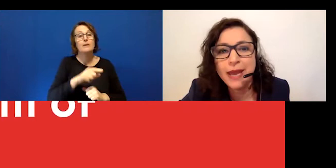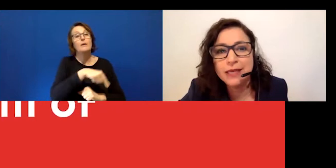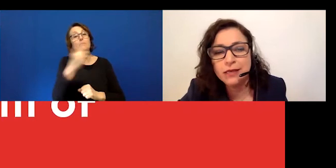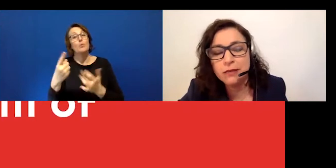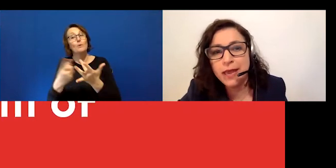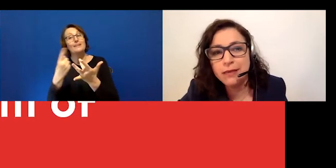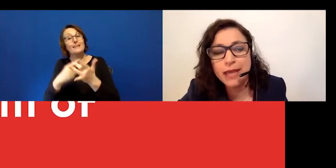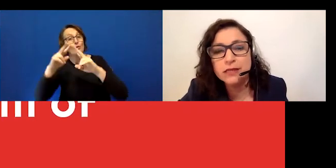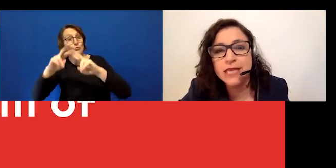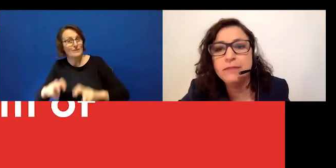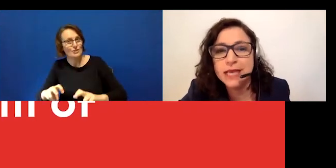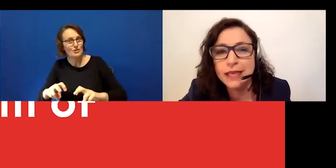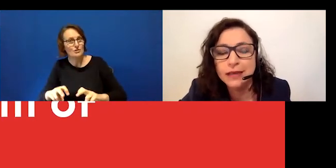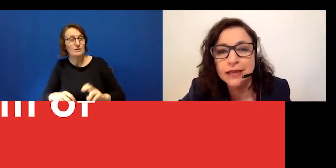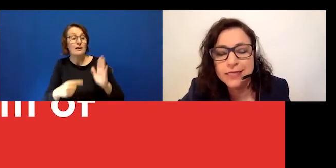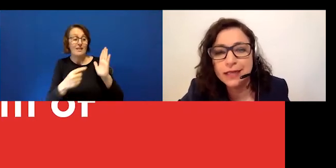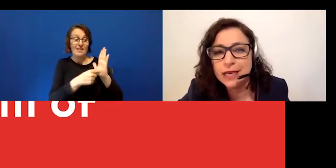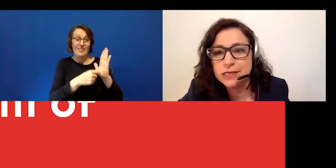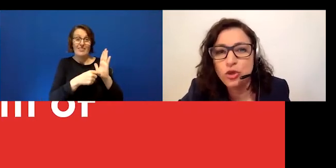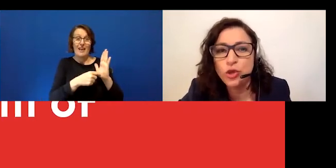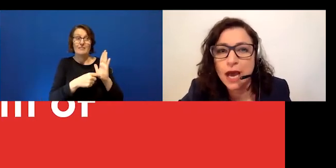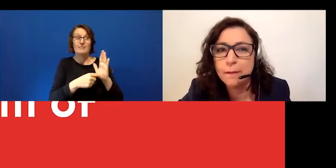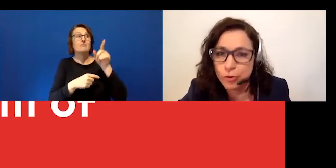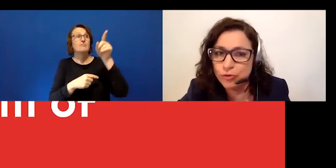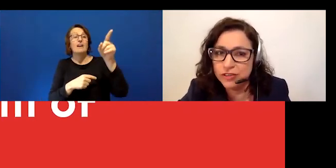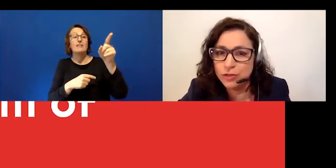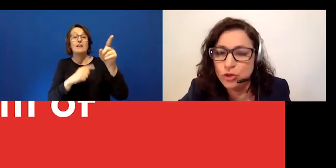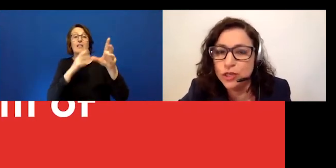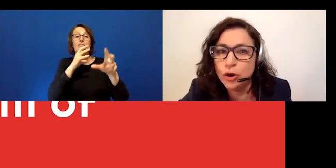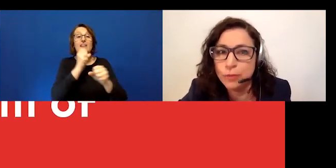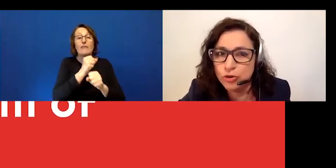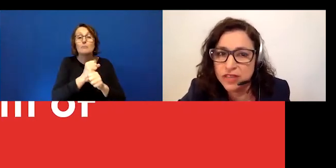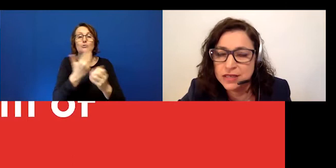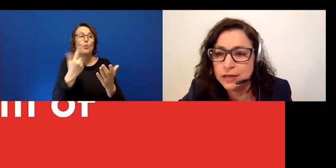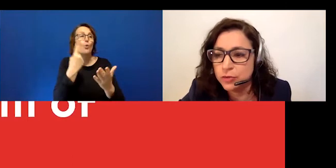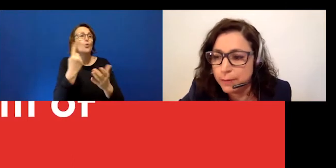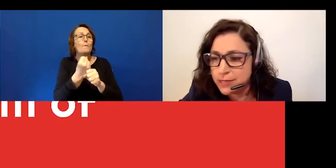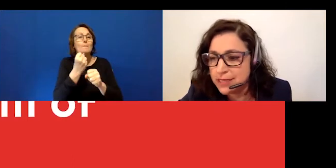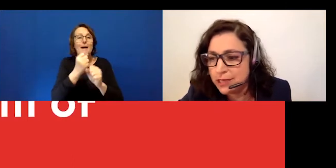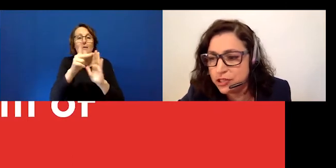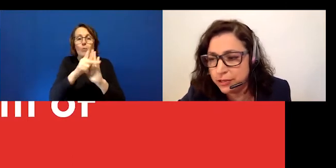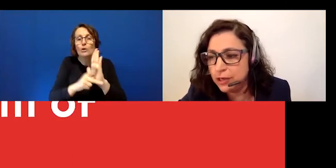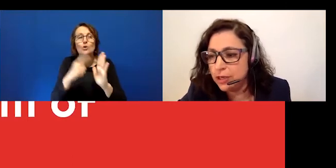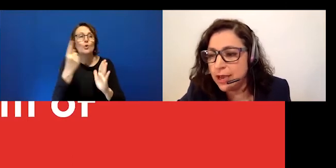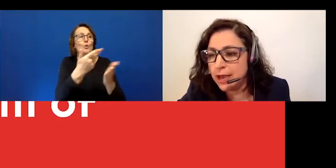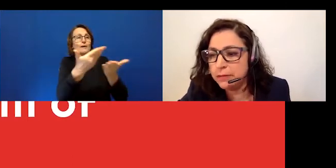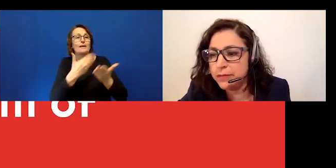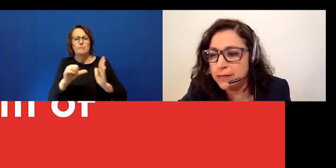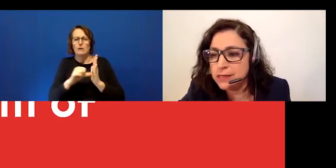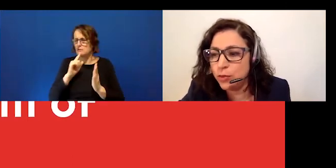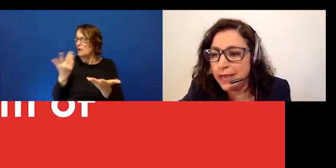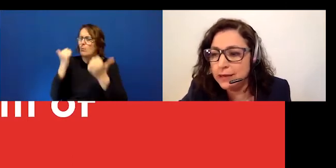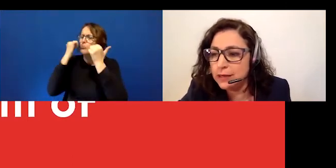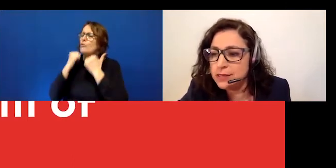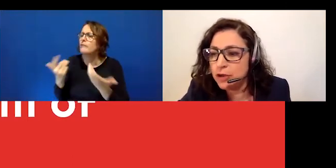decision makers kept telling us, you can't prove it. You cannot prove there's an underrepresentation in